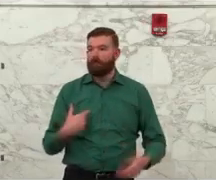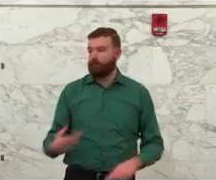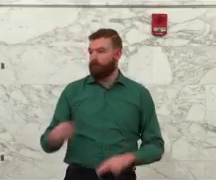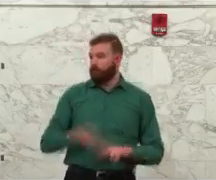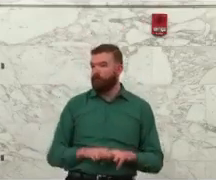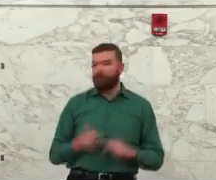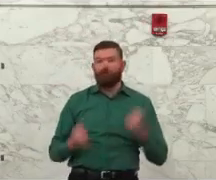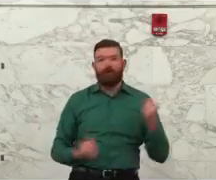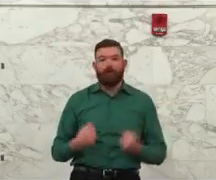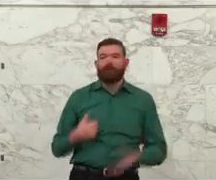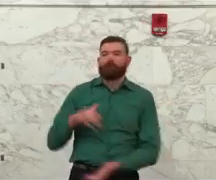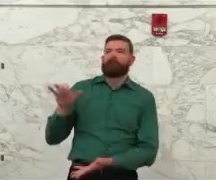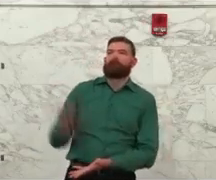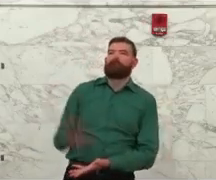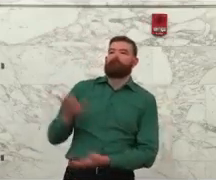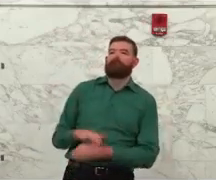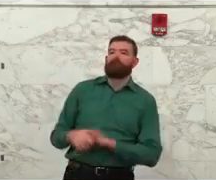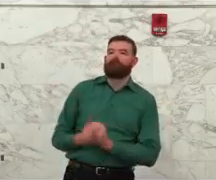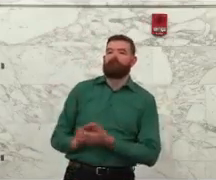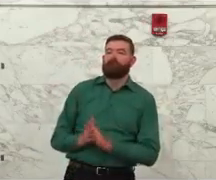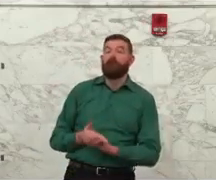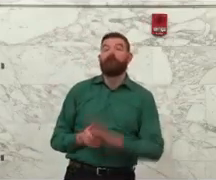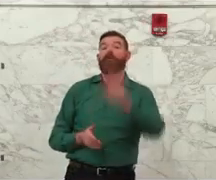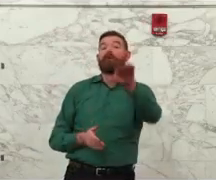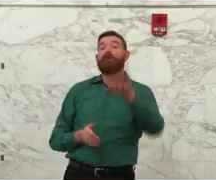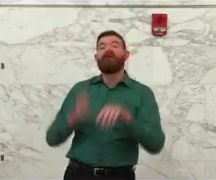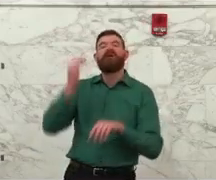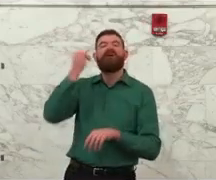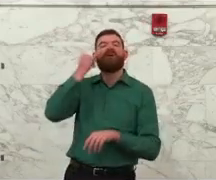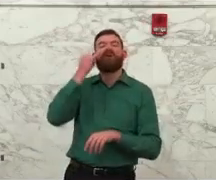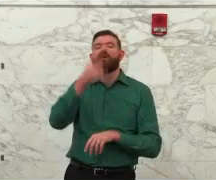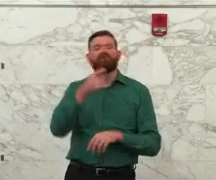least 60% alcohol. Coughing into your sleeve,